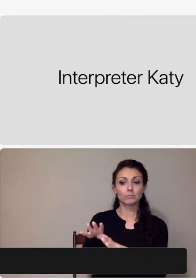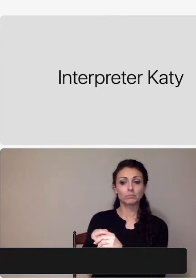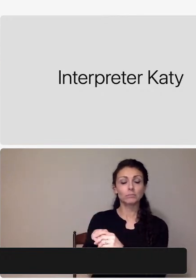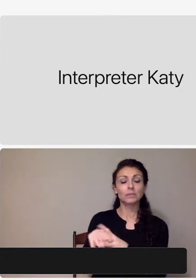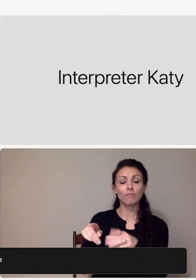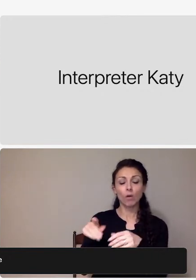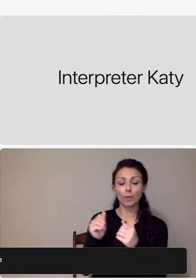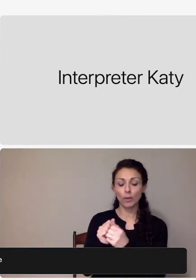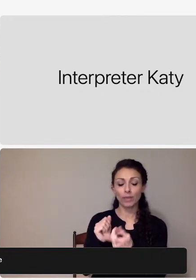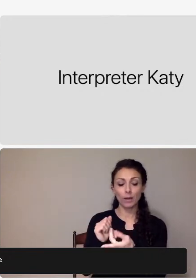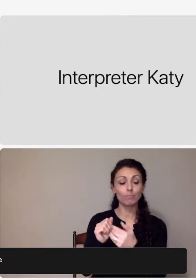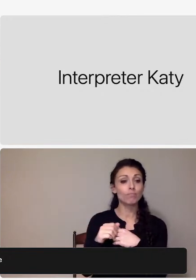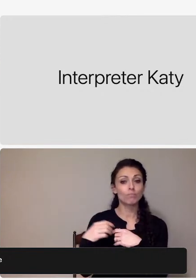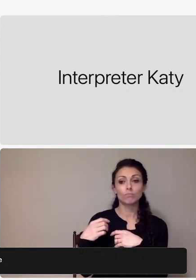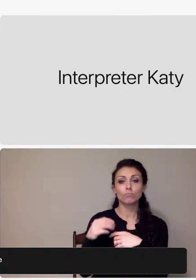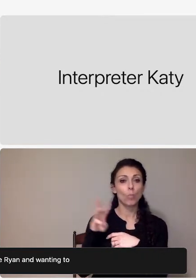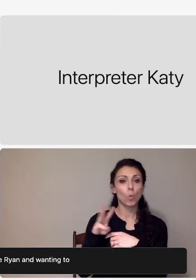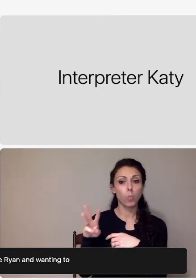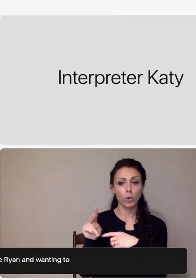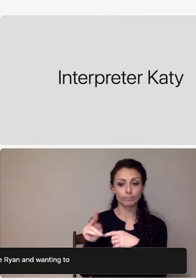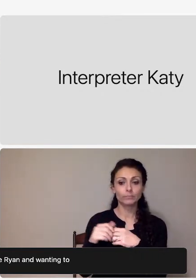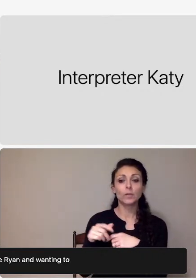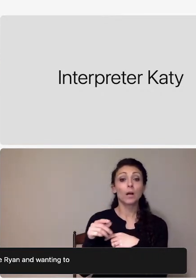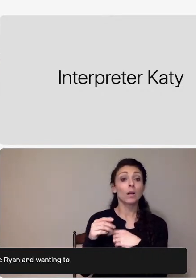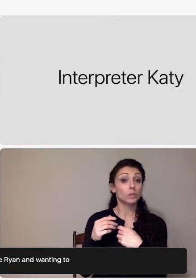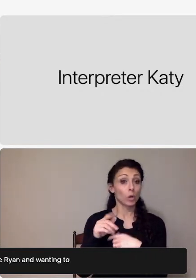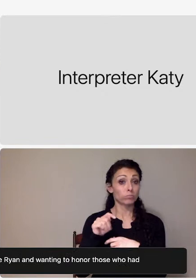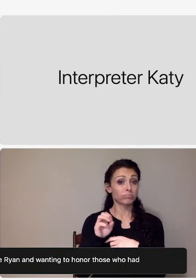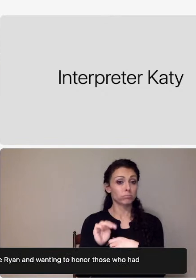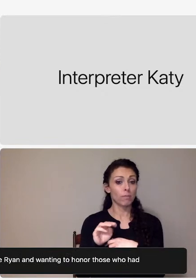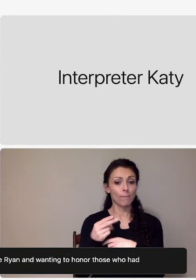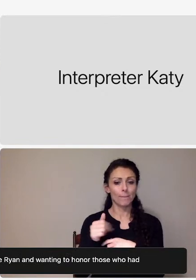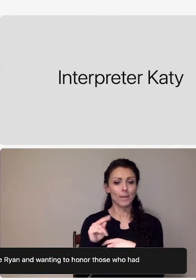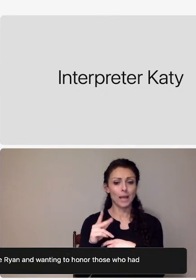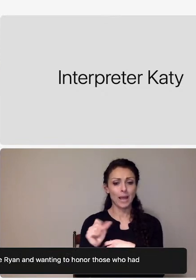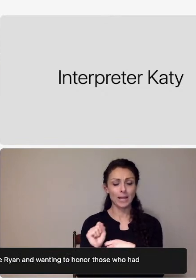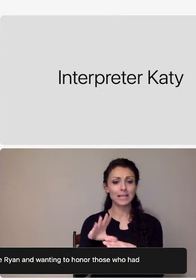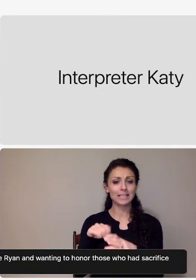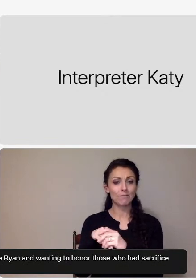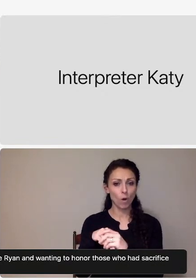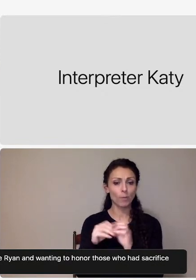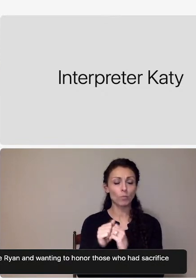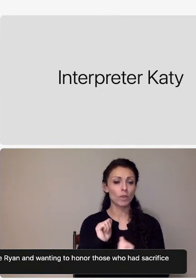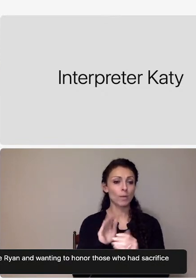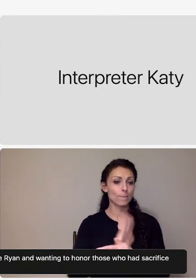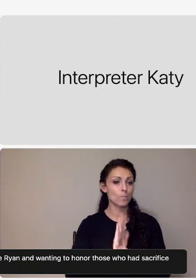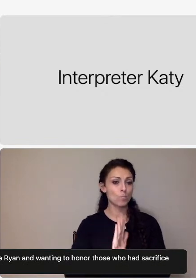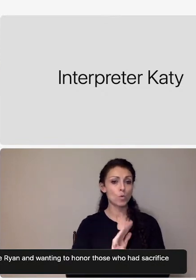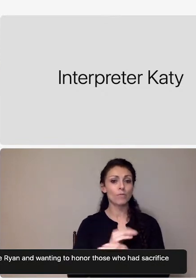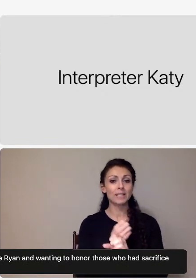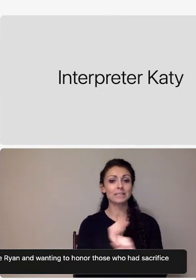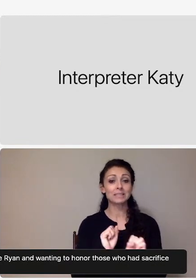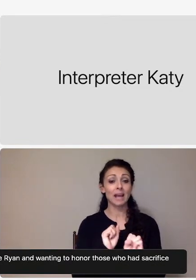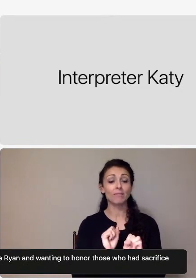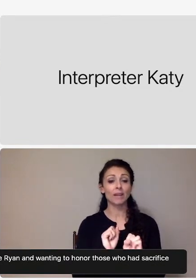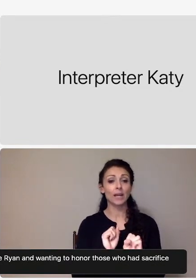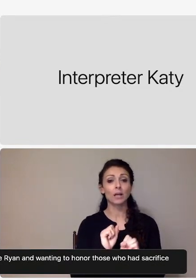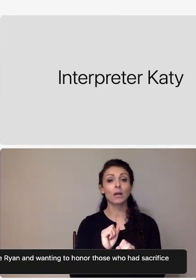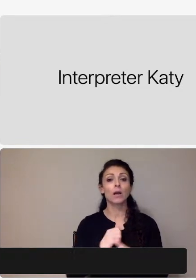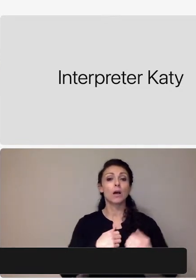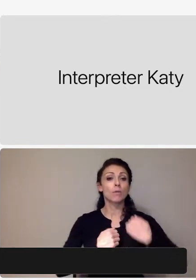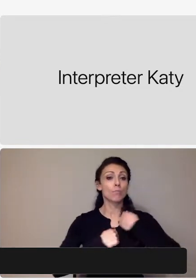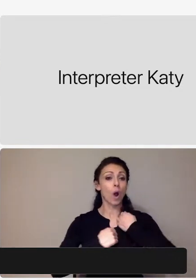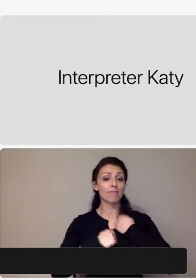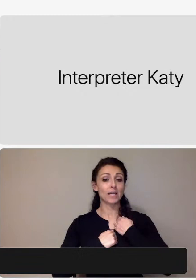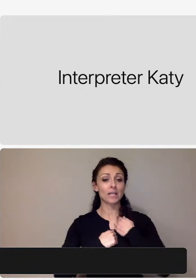riot and wanting to honor those who had sacrificed so much for our freedom and he read a quote